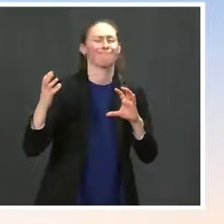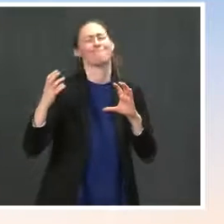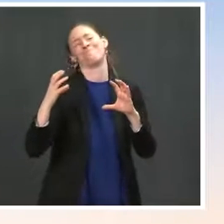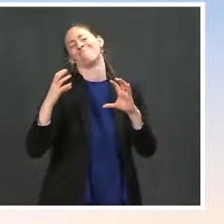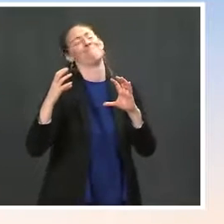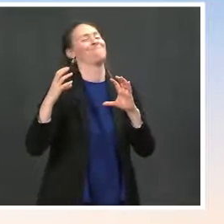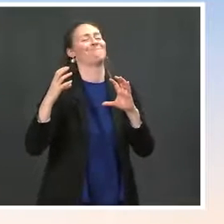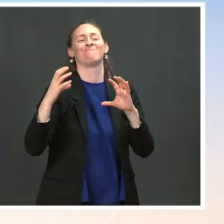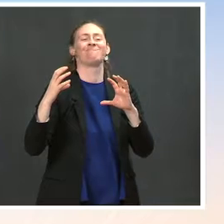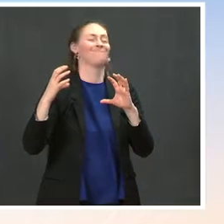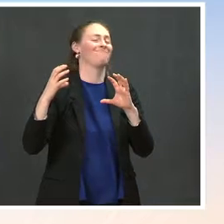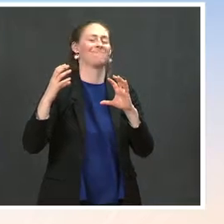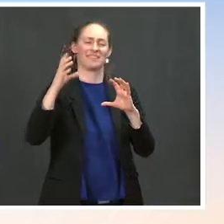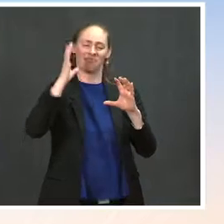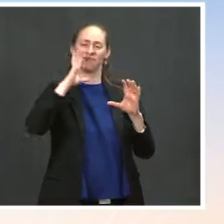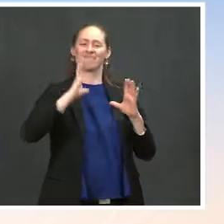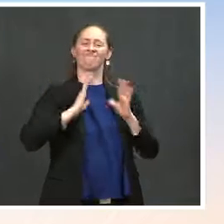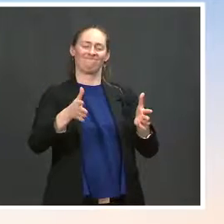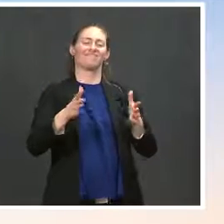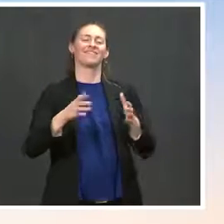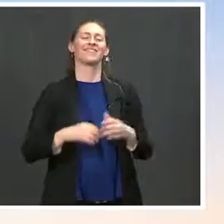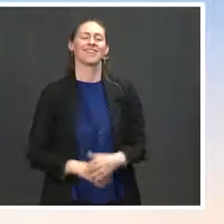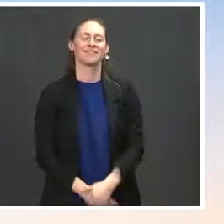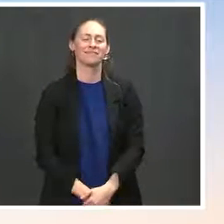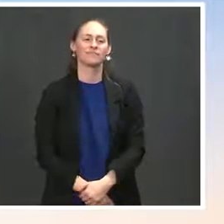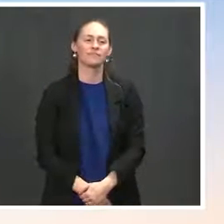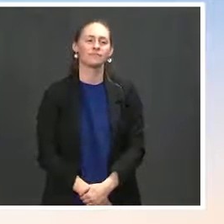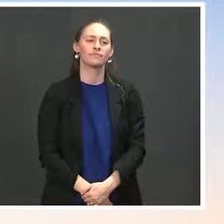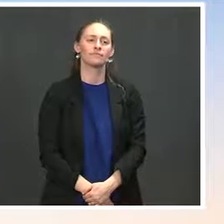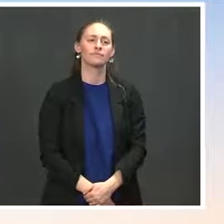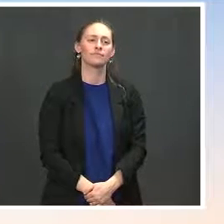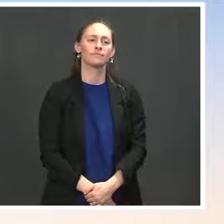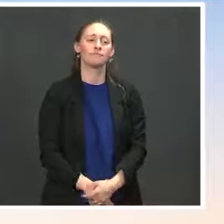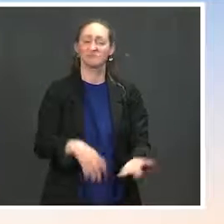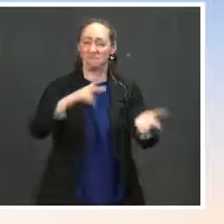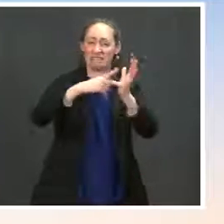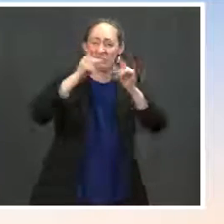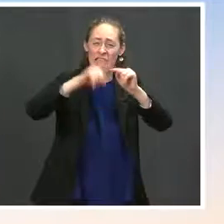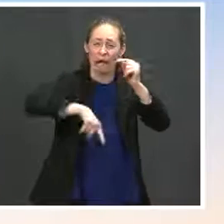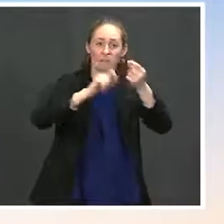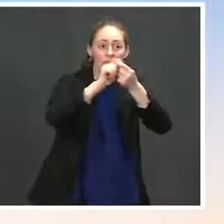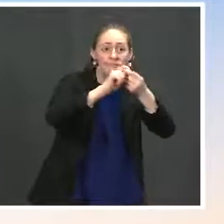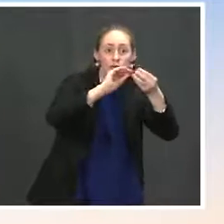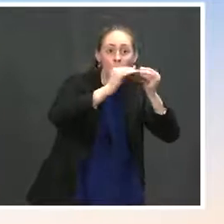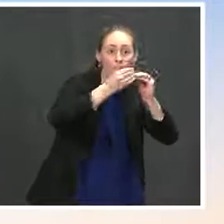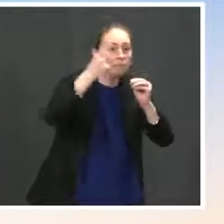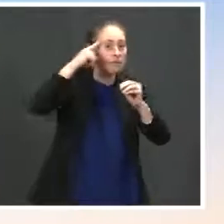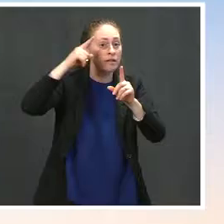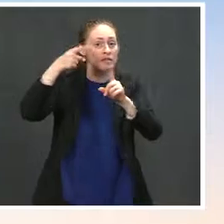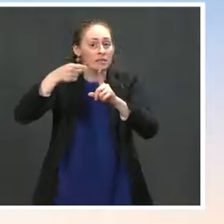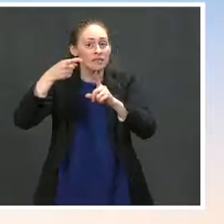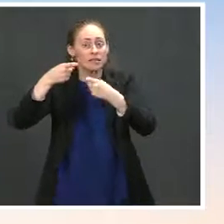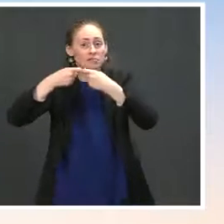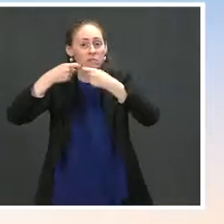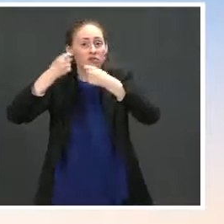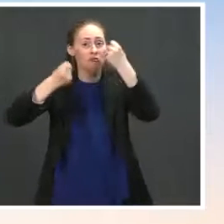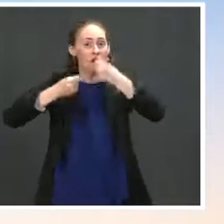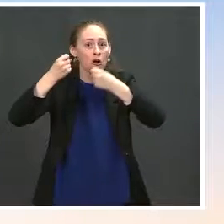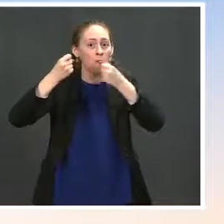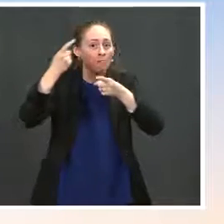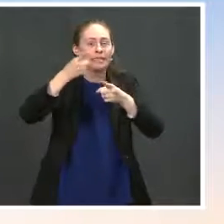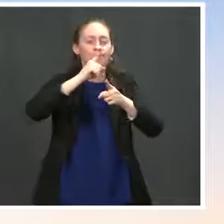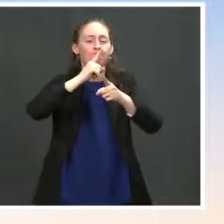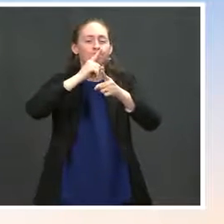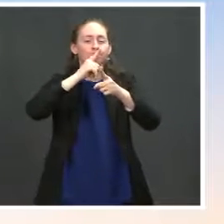greater opportunity. What specifically can you probably can't give specific numbers to those things on electric vehicles on the road then, but given what you witnessed with the last president,